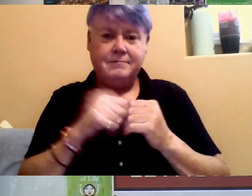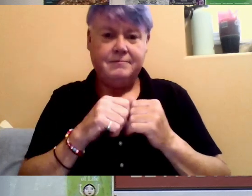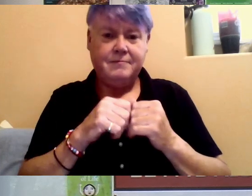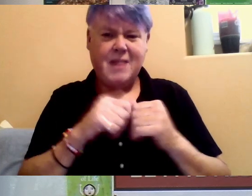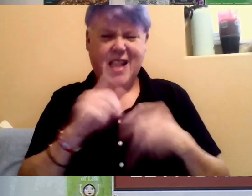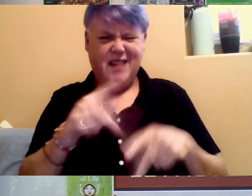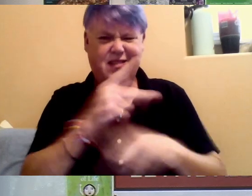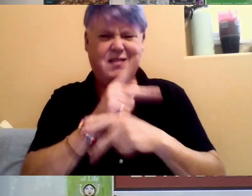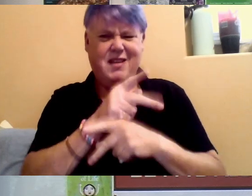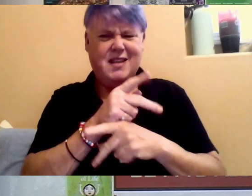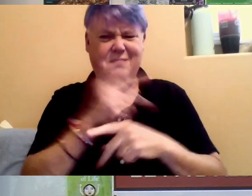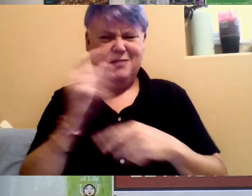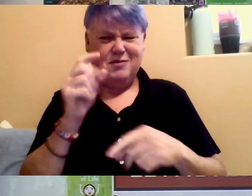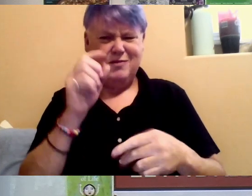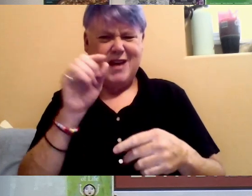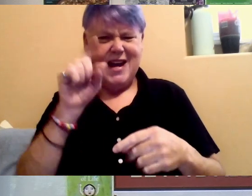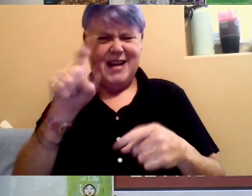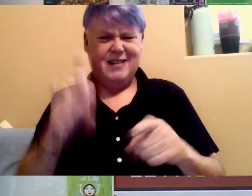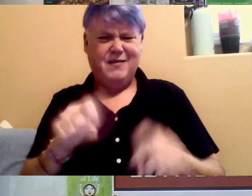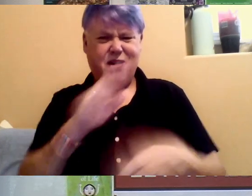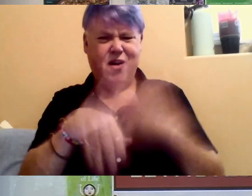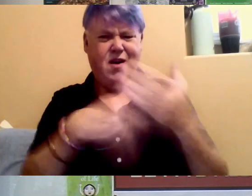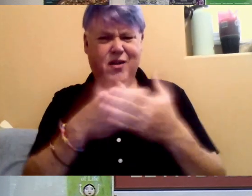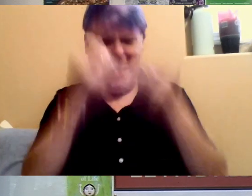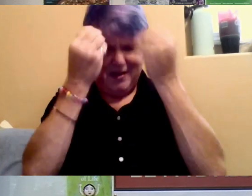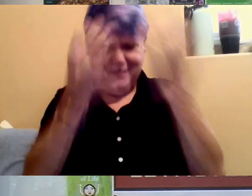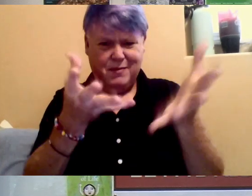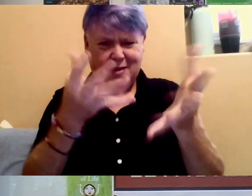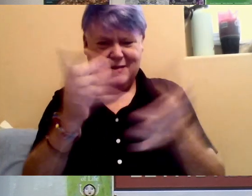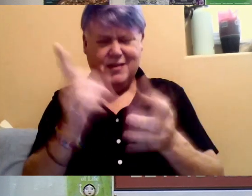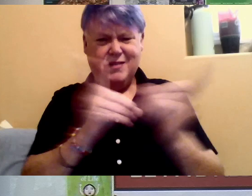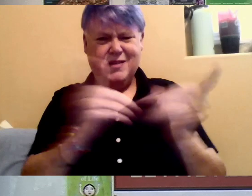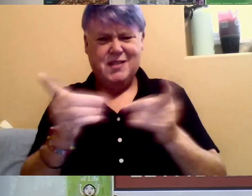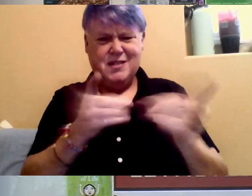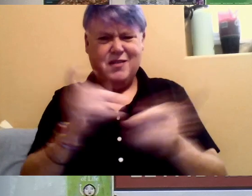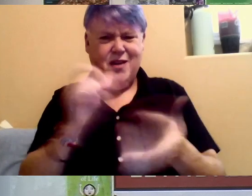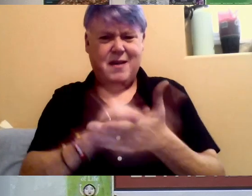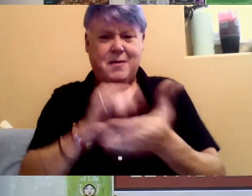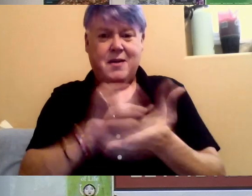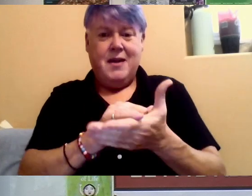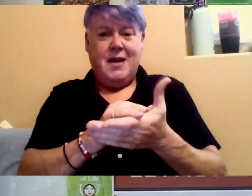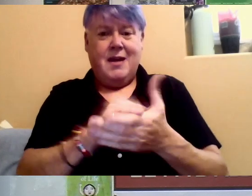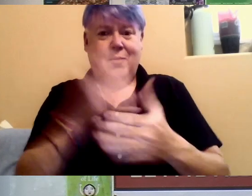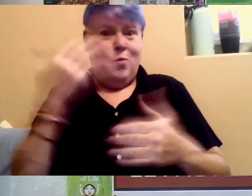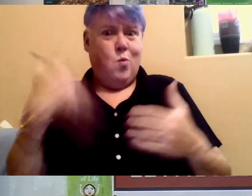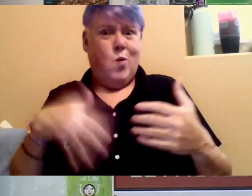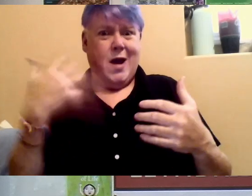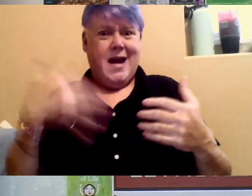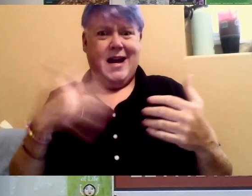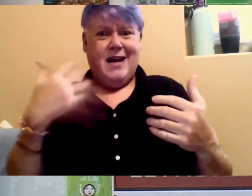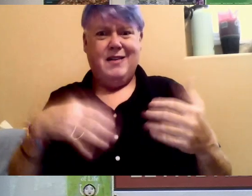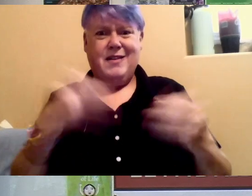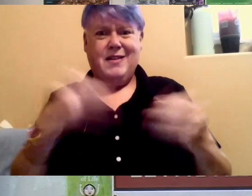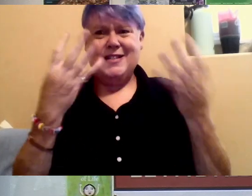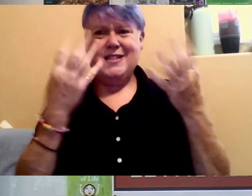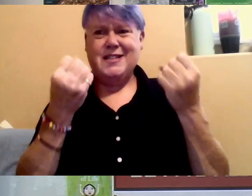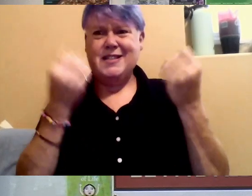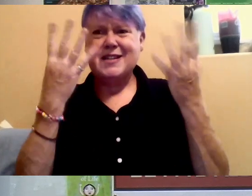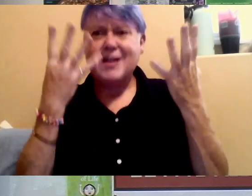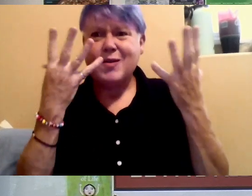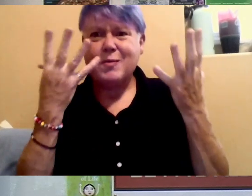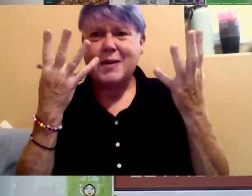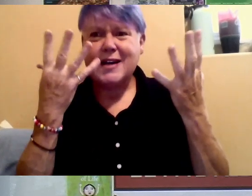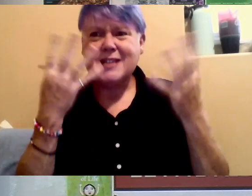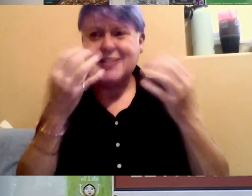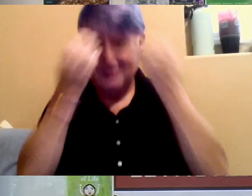that information? Because even just hearing you describe it all, I'm like, wow, like there's just so much, right? Like